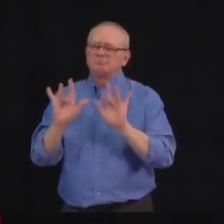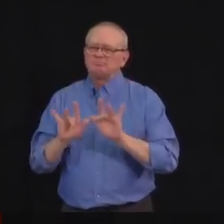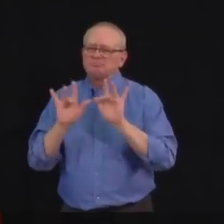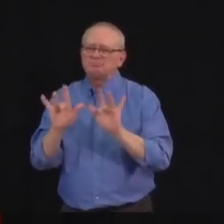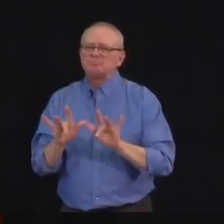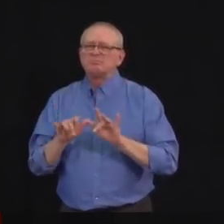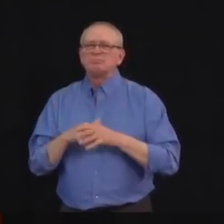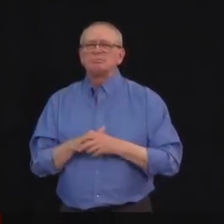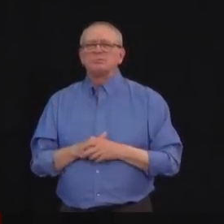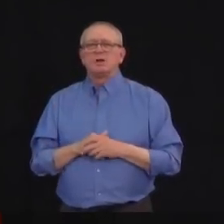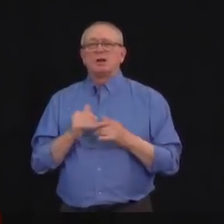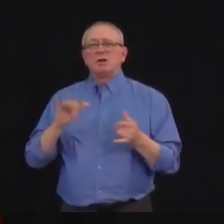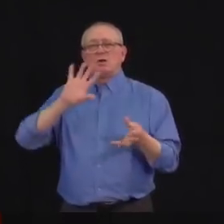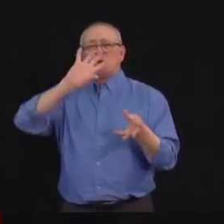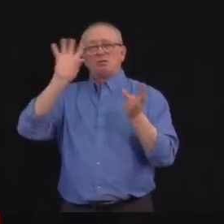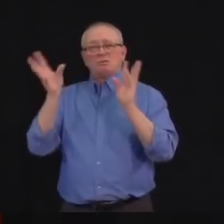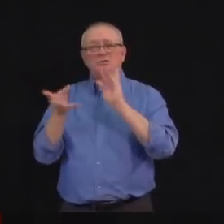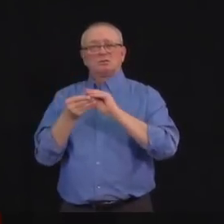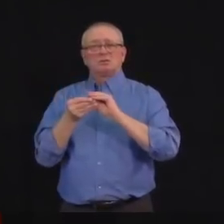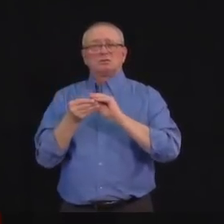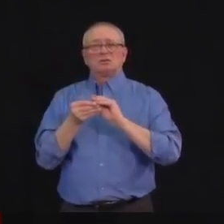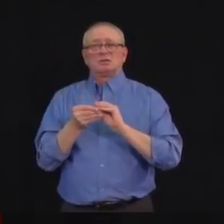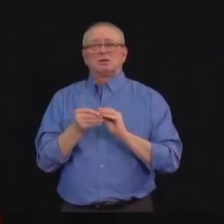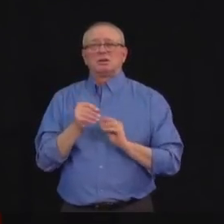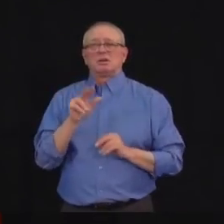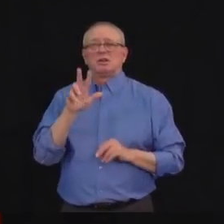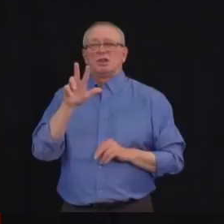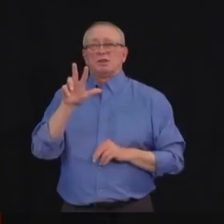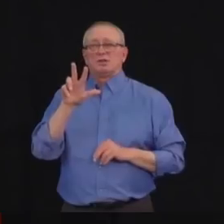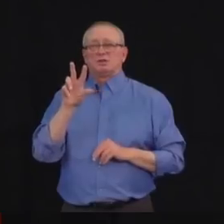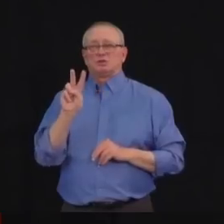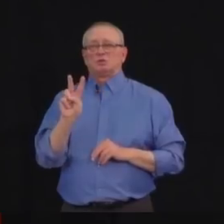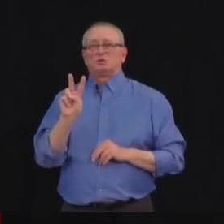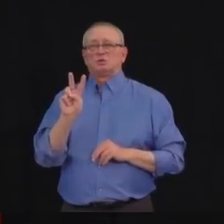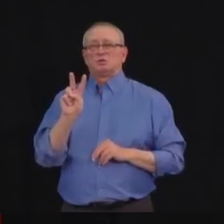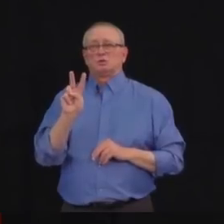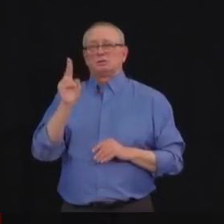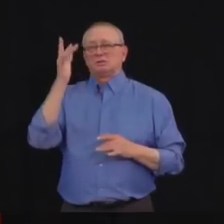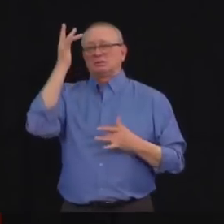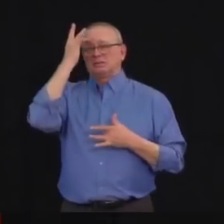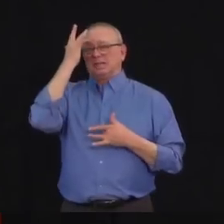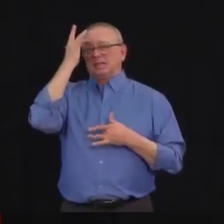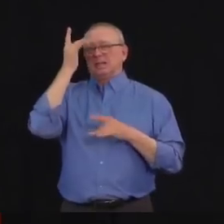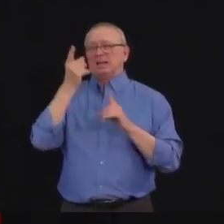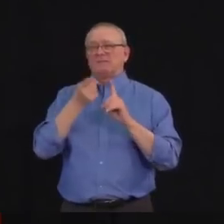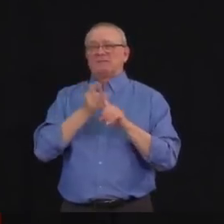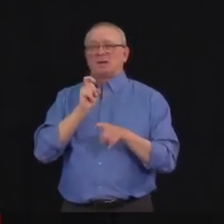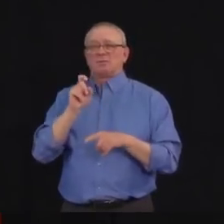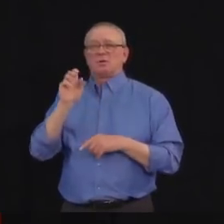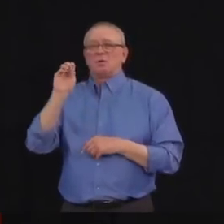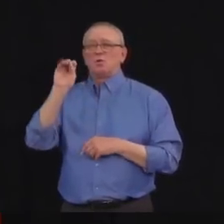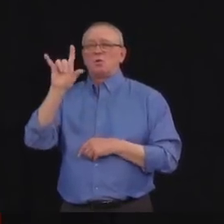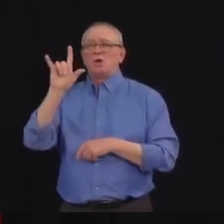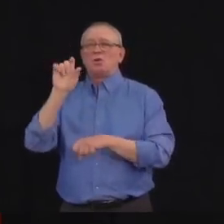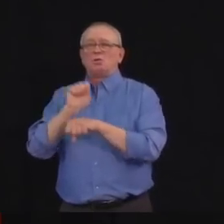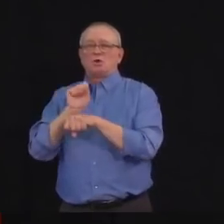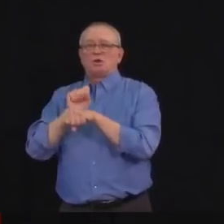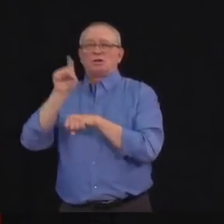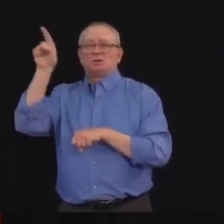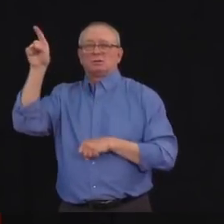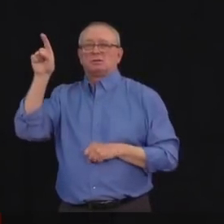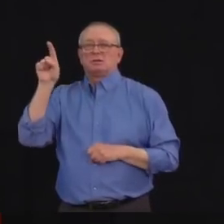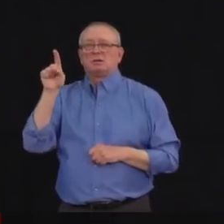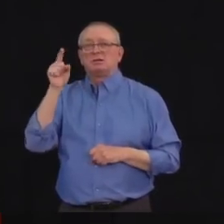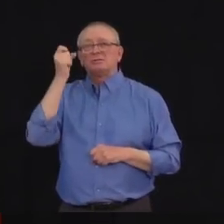case numbers include 32 confirmed cases directly linked to the Curl Lake outbreak. Of these,